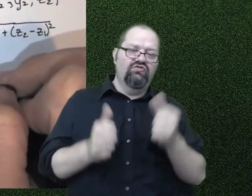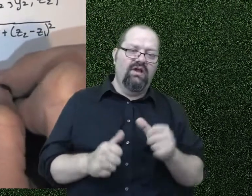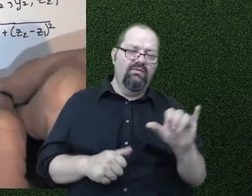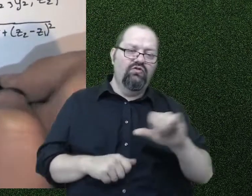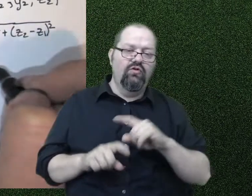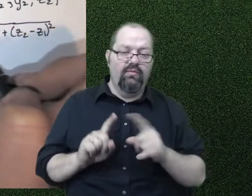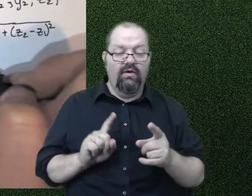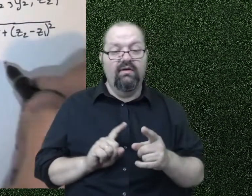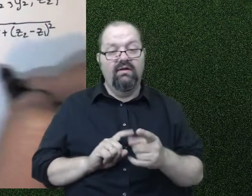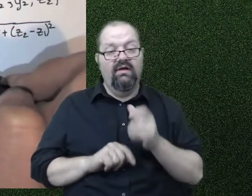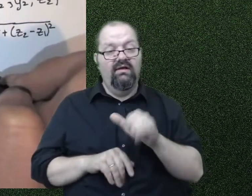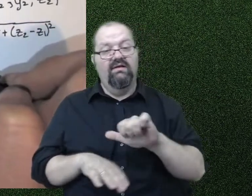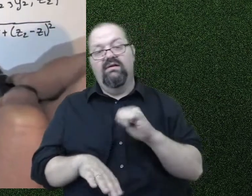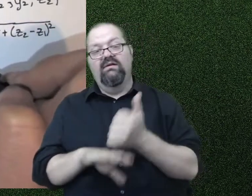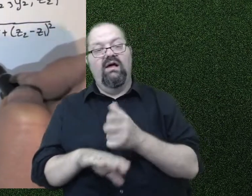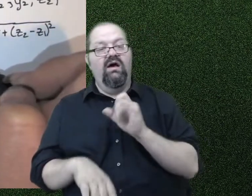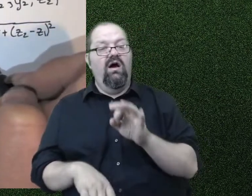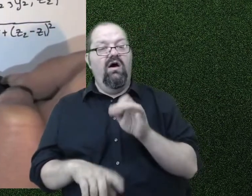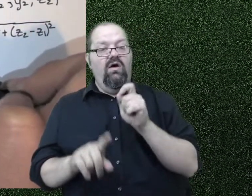set of points,